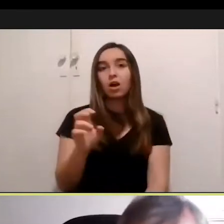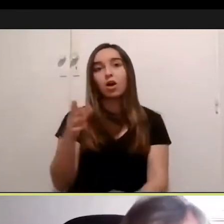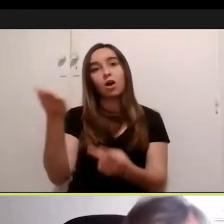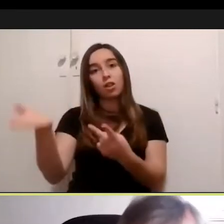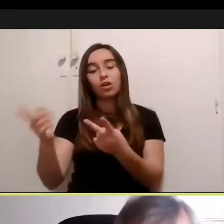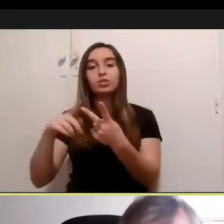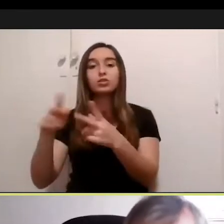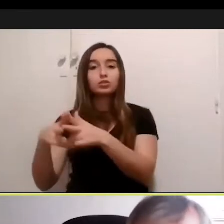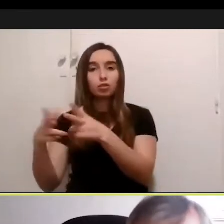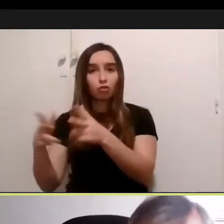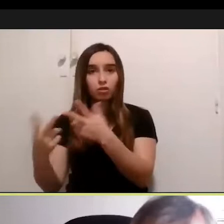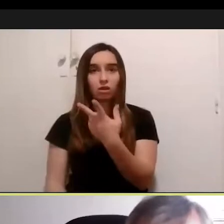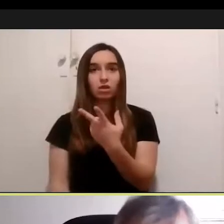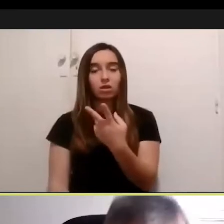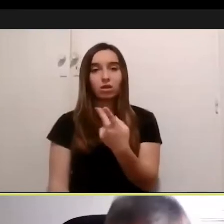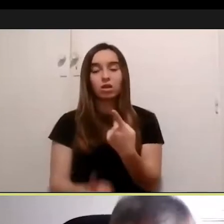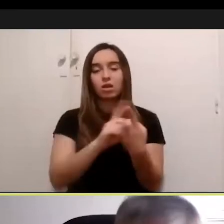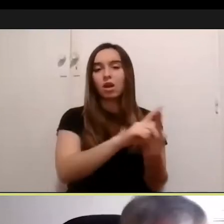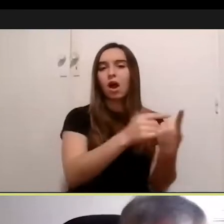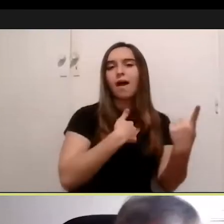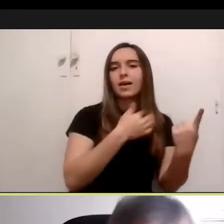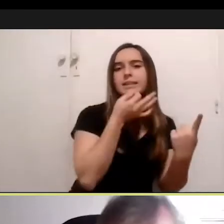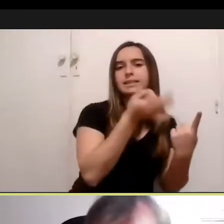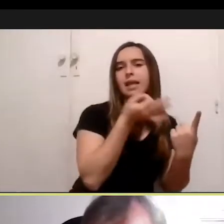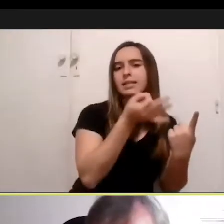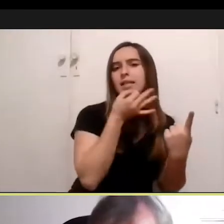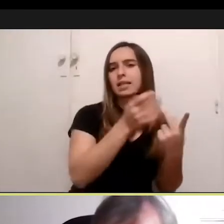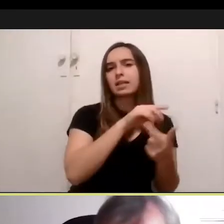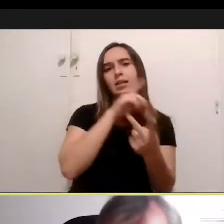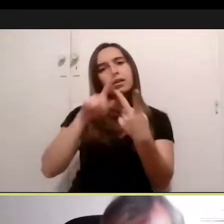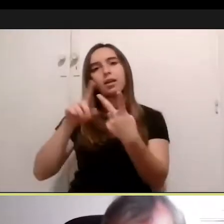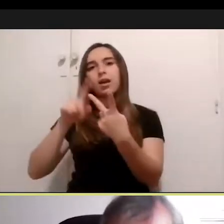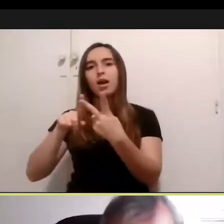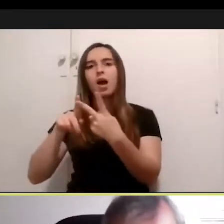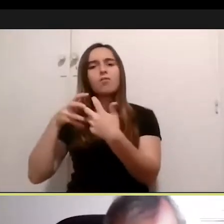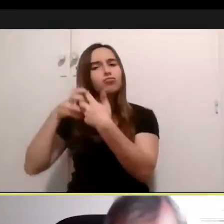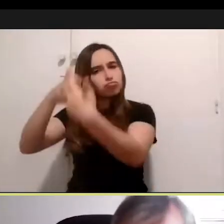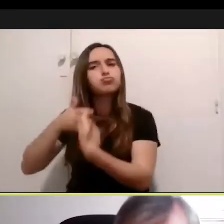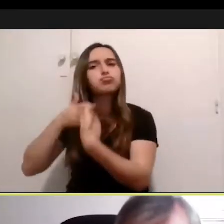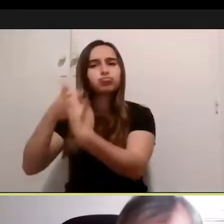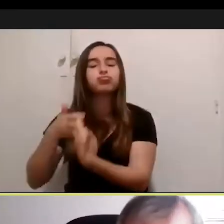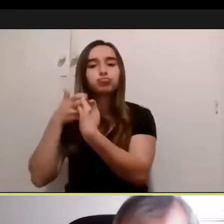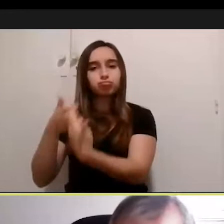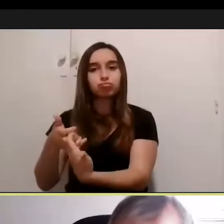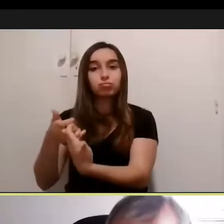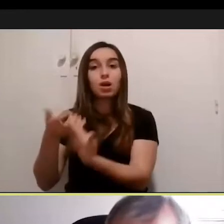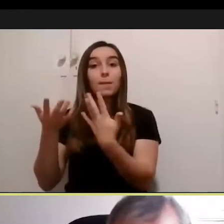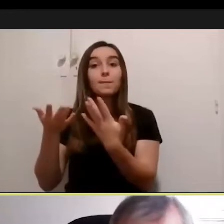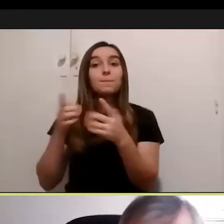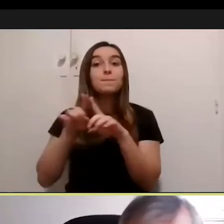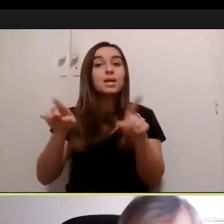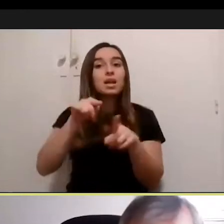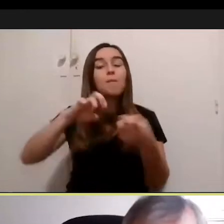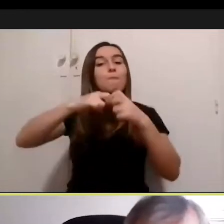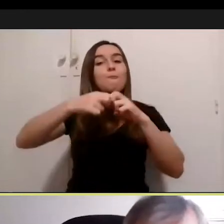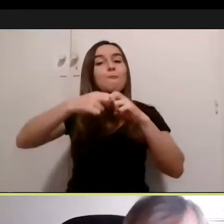rights. However, you then hit the very difficult issue of resources,